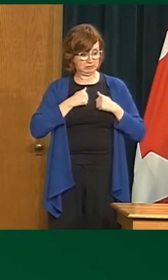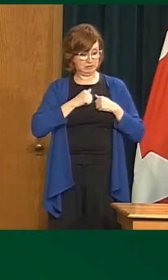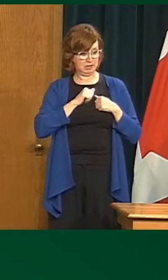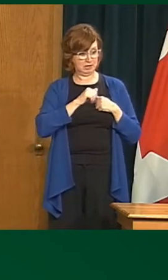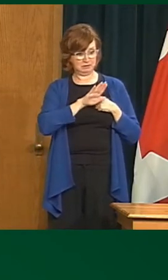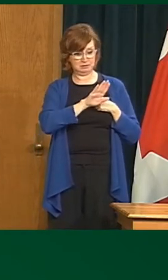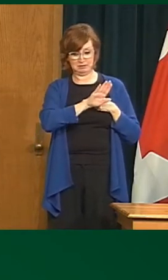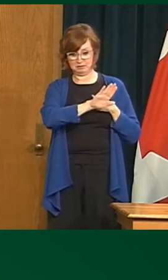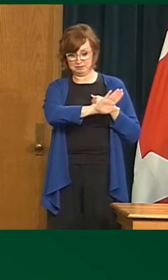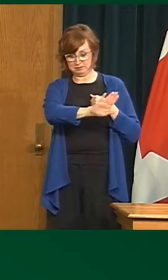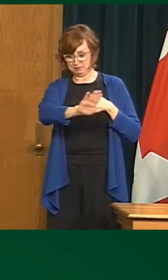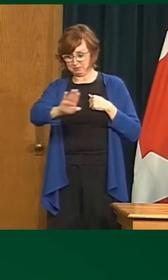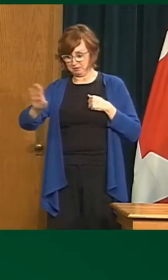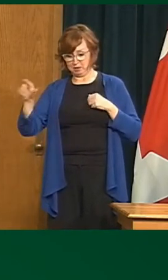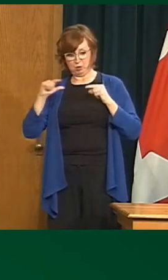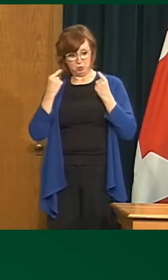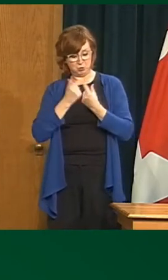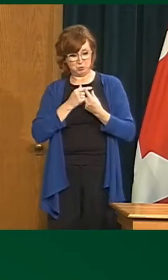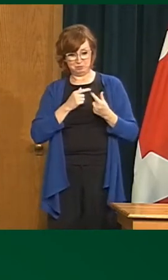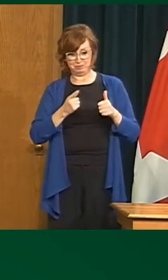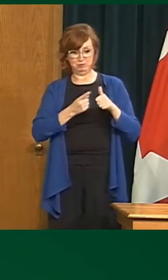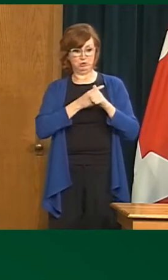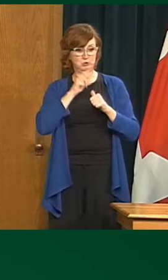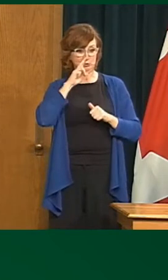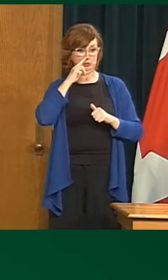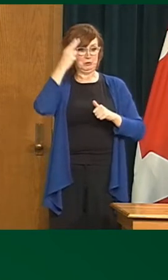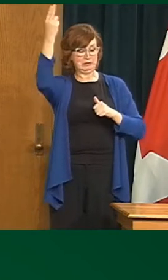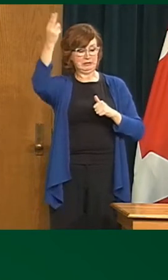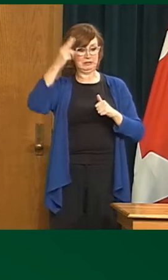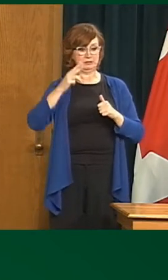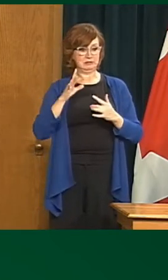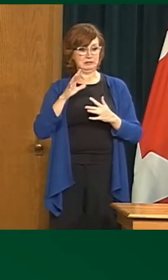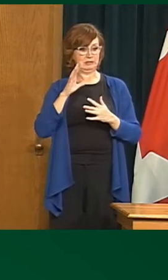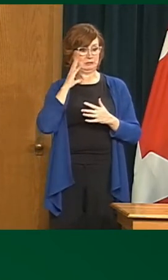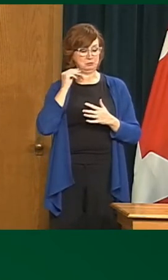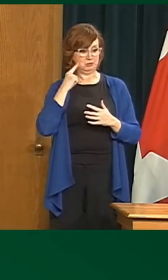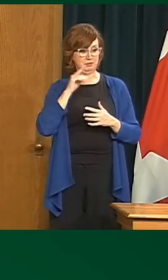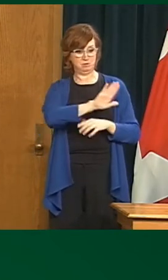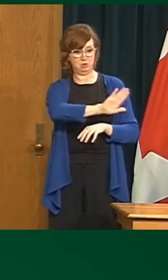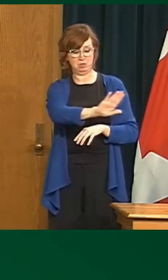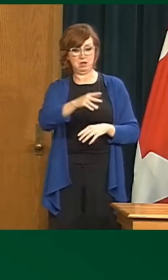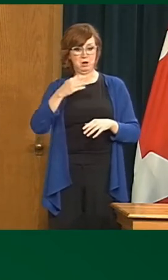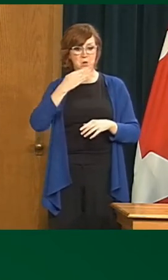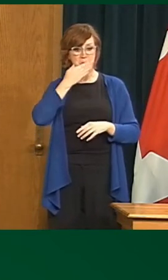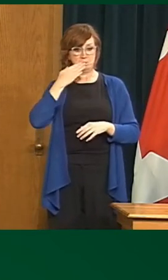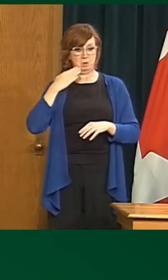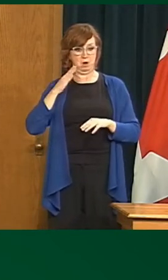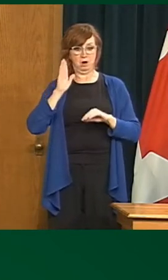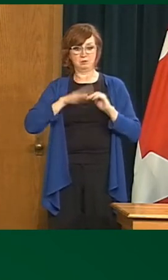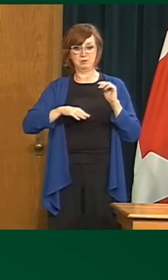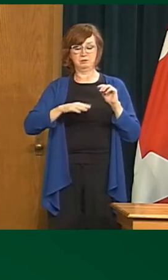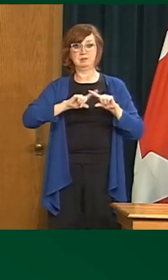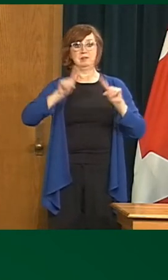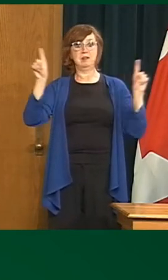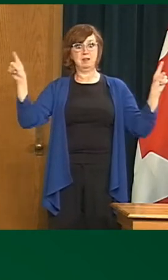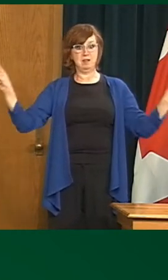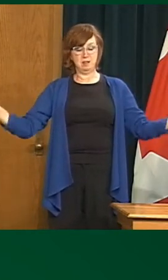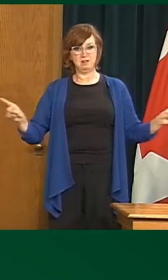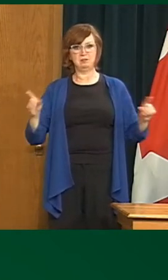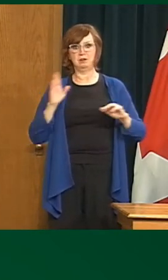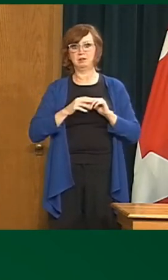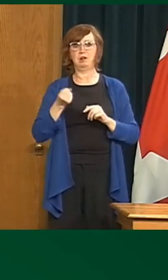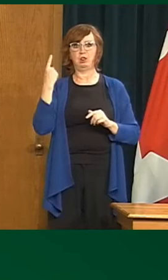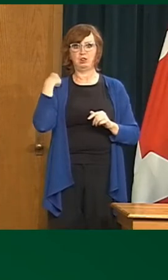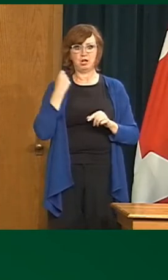is this virus is very indiscriminate in how it spreads and who it impacts and affects, and the public health orders that